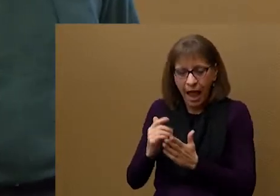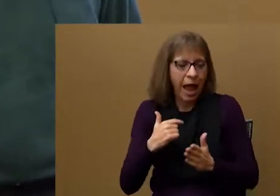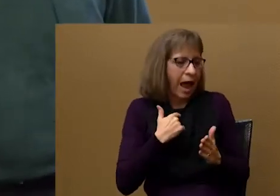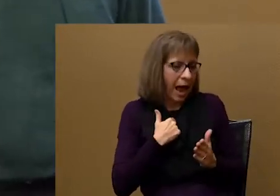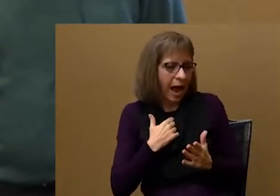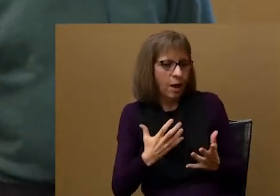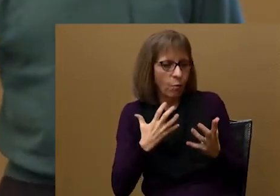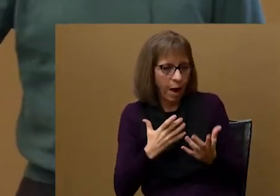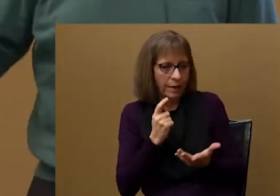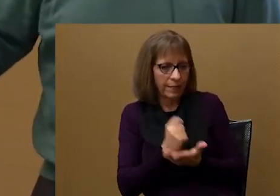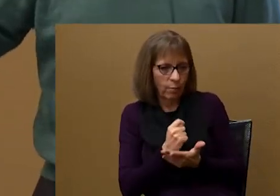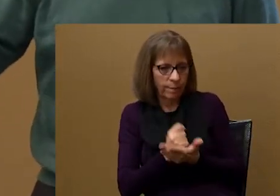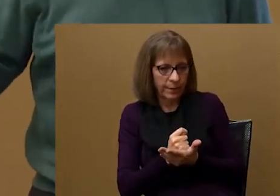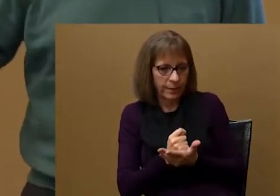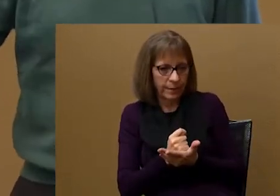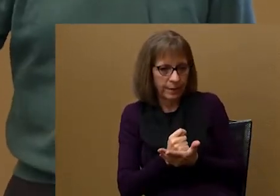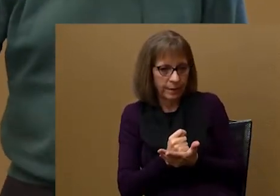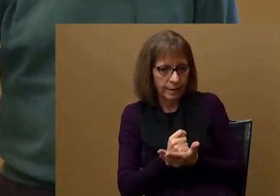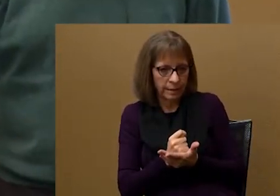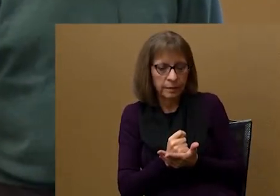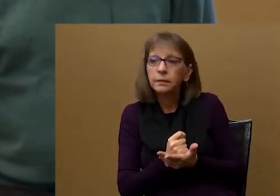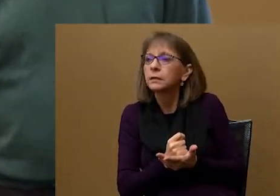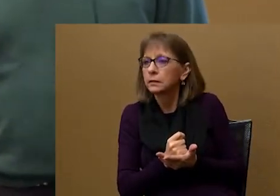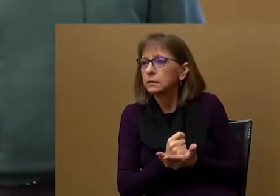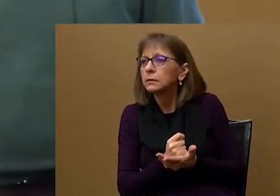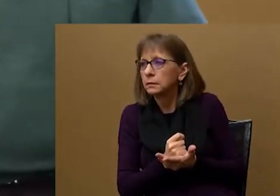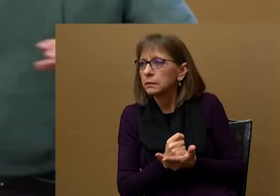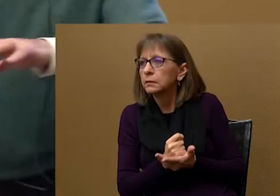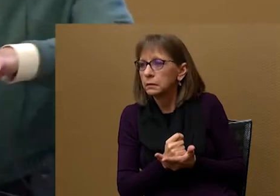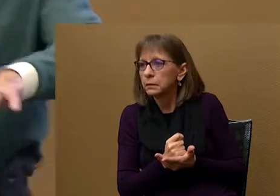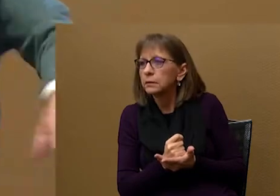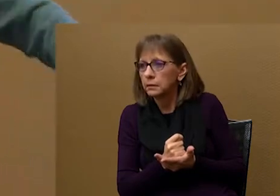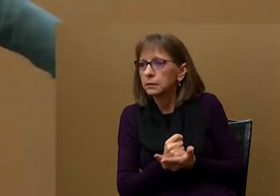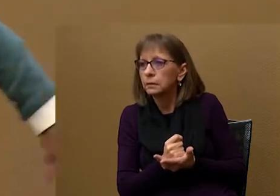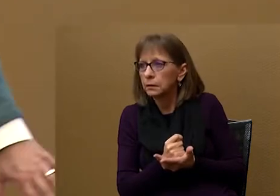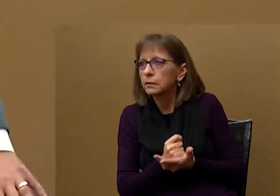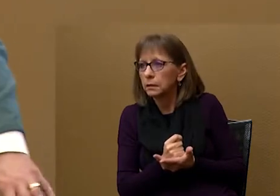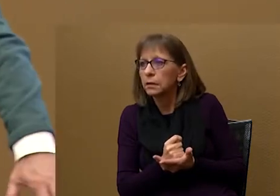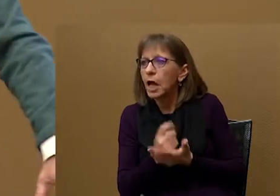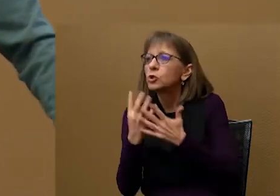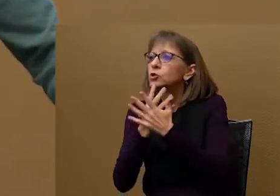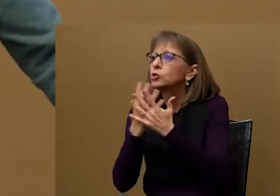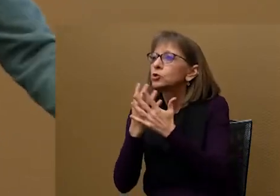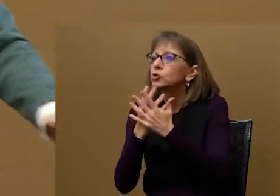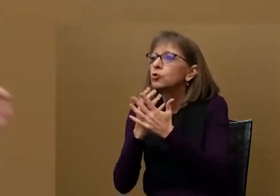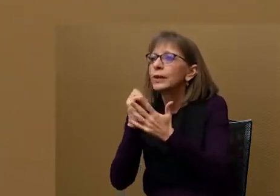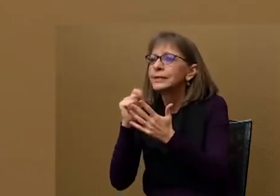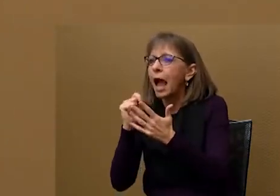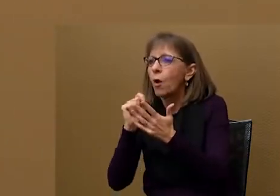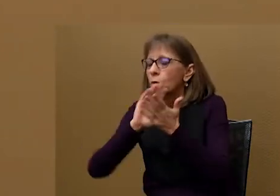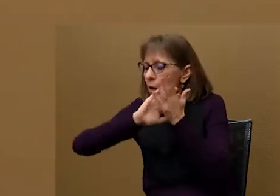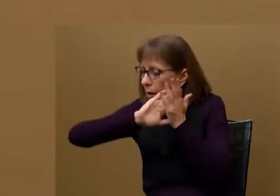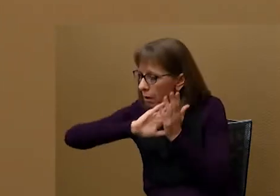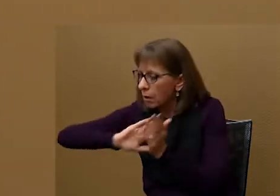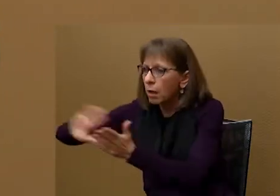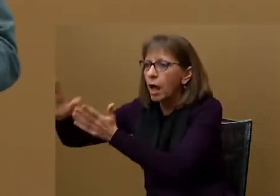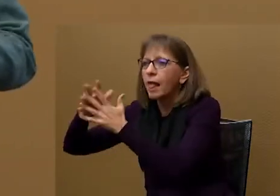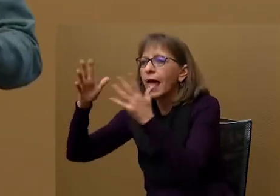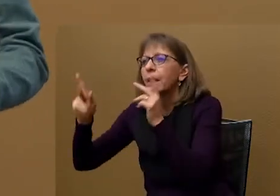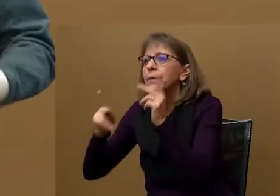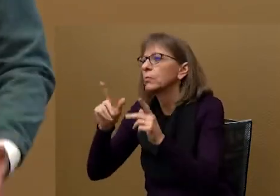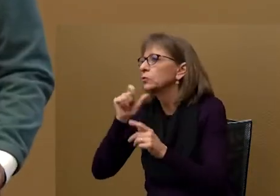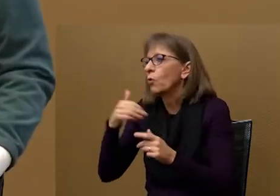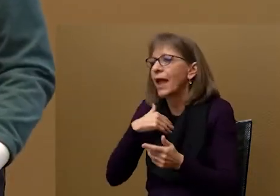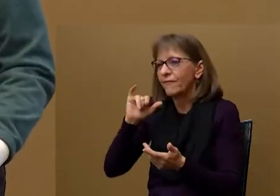a therapist and say, I want therapy, screens out and a whole lot of people who don't have